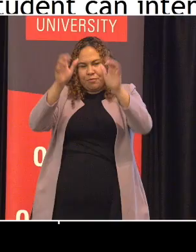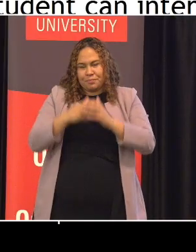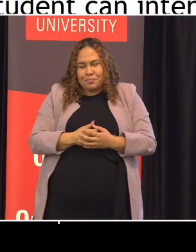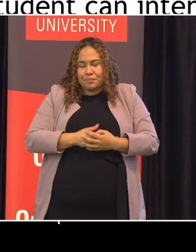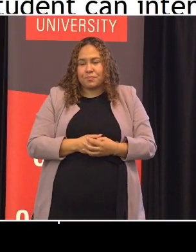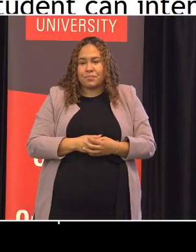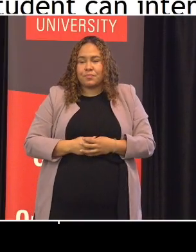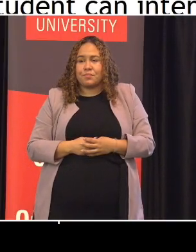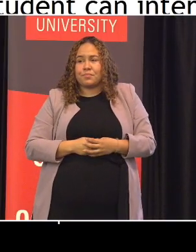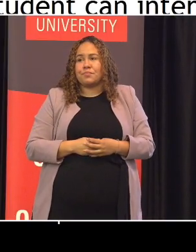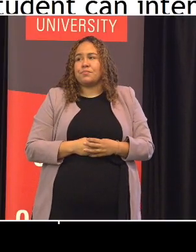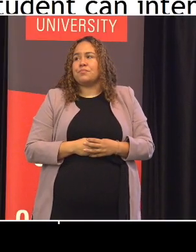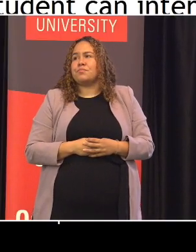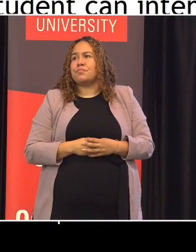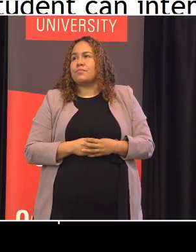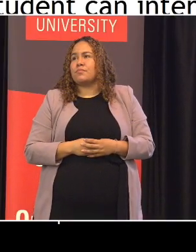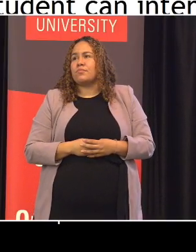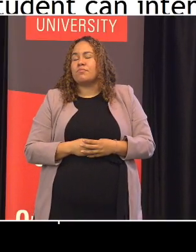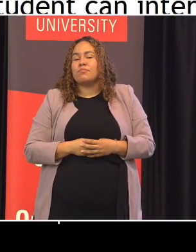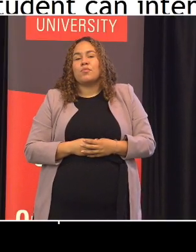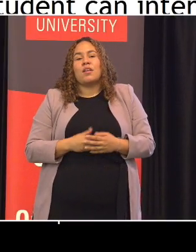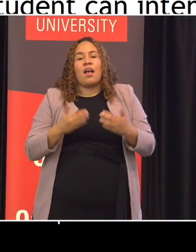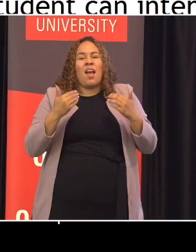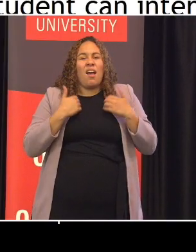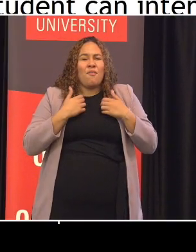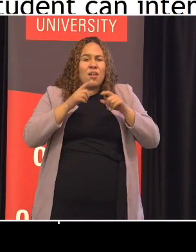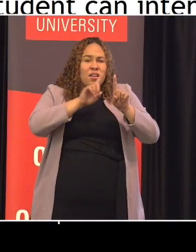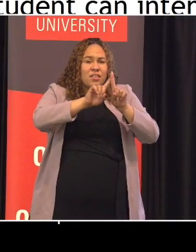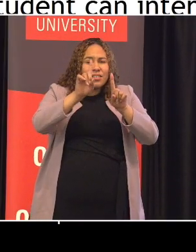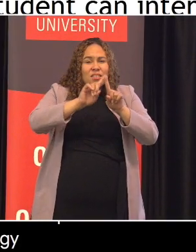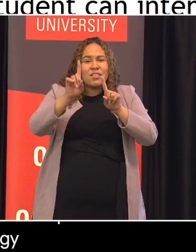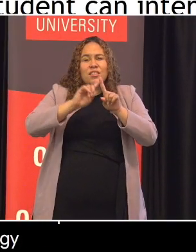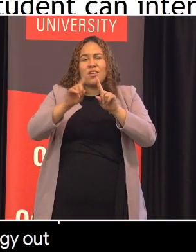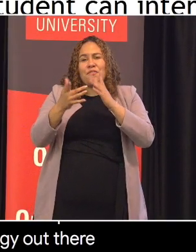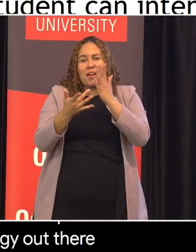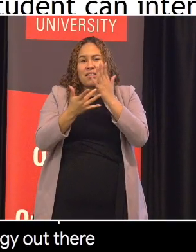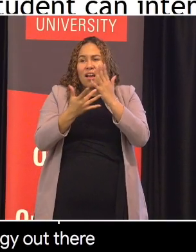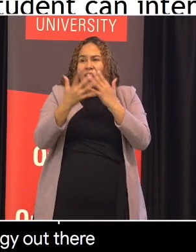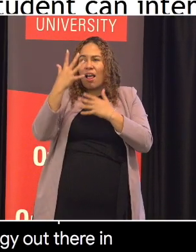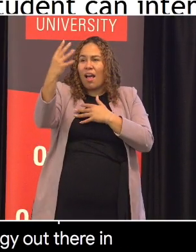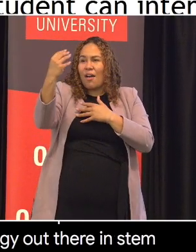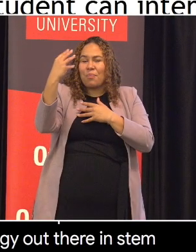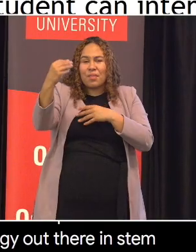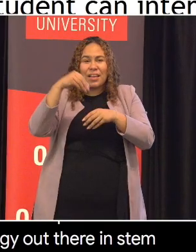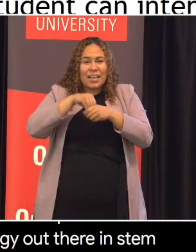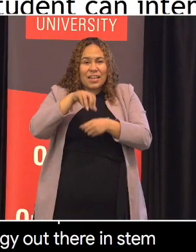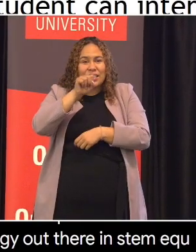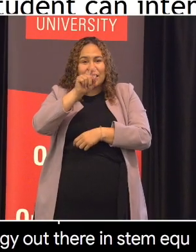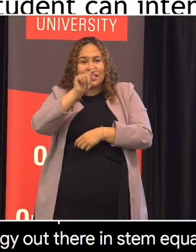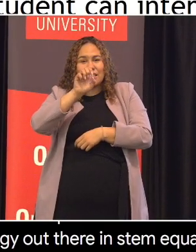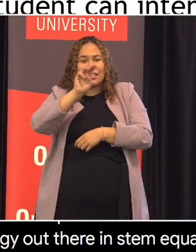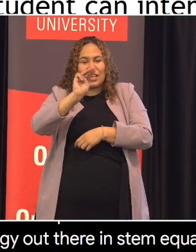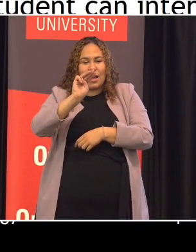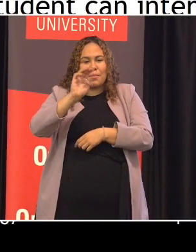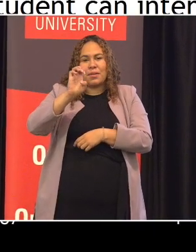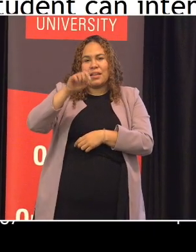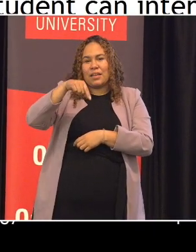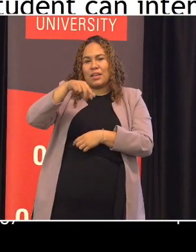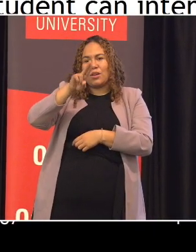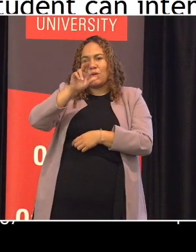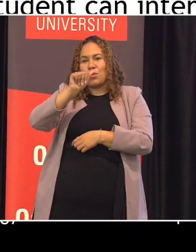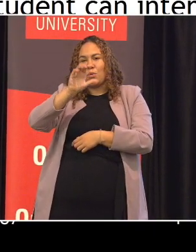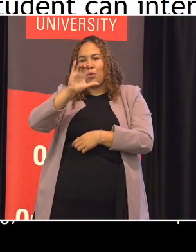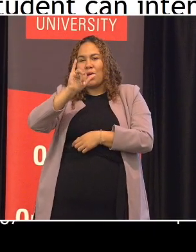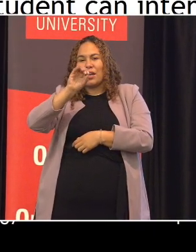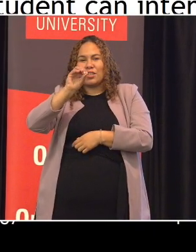There are different kinds of technology out there in STEM. Equatio is probably the best one